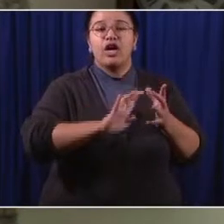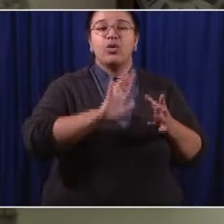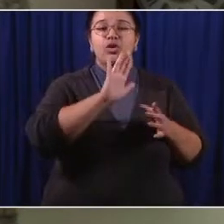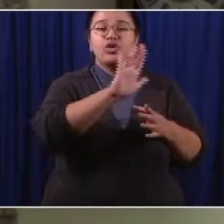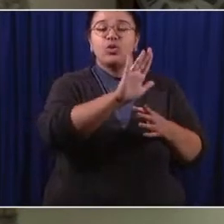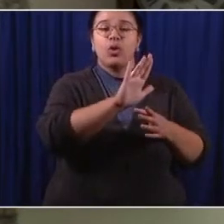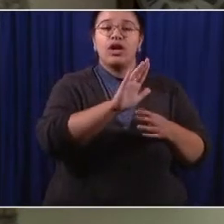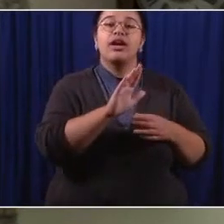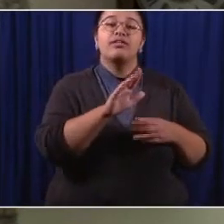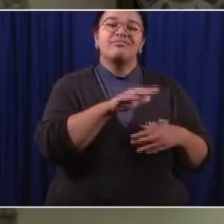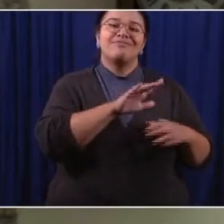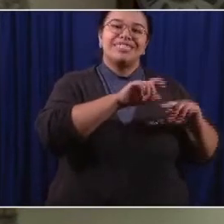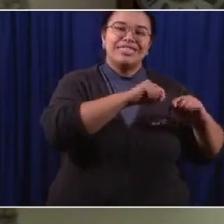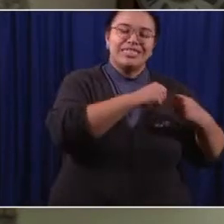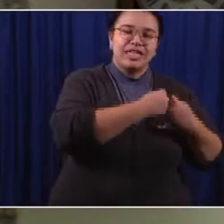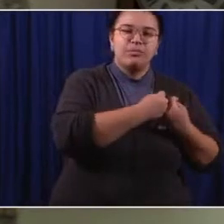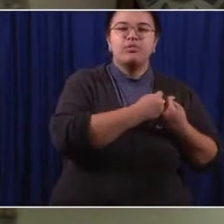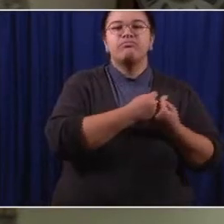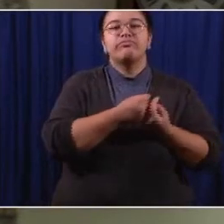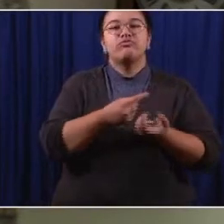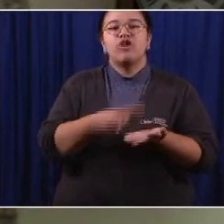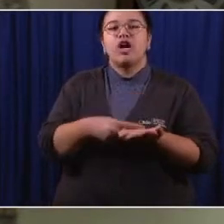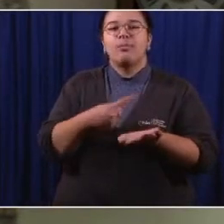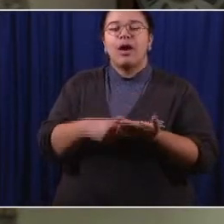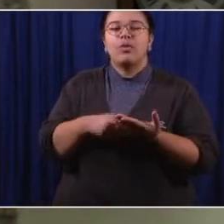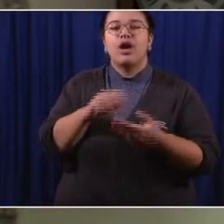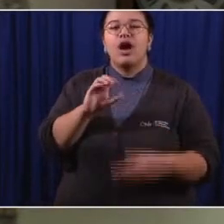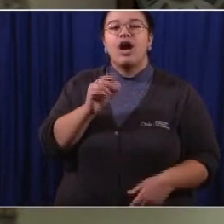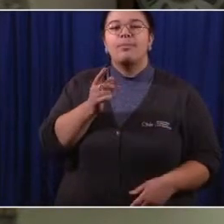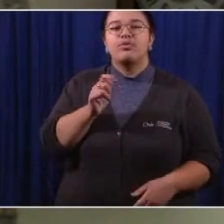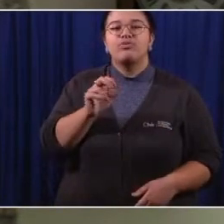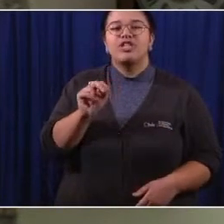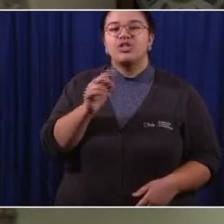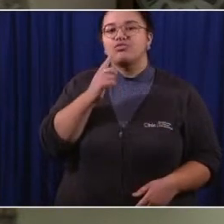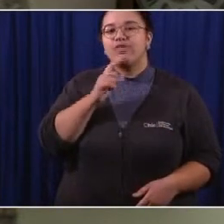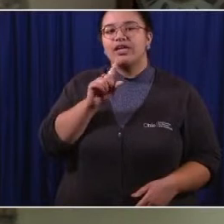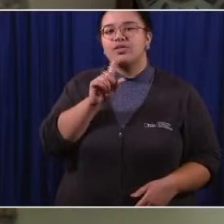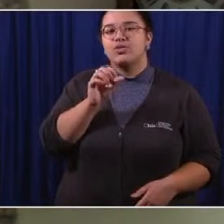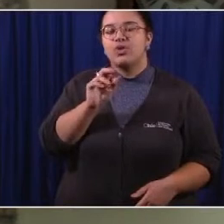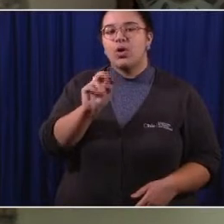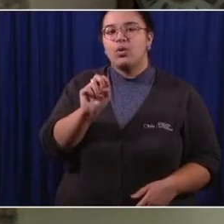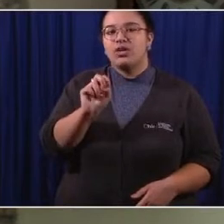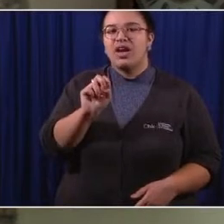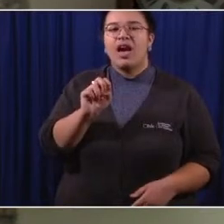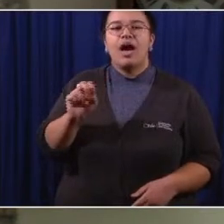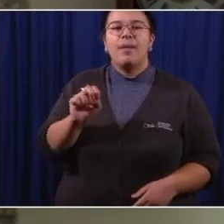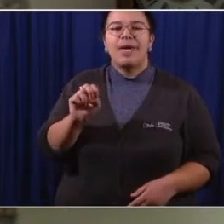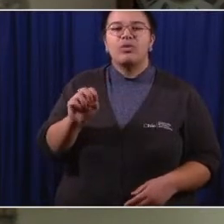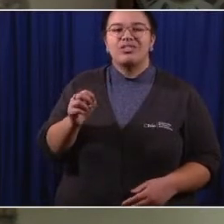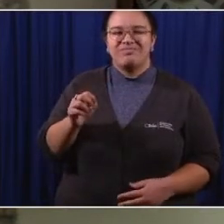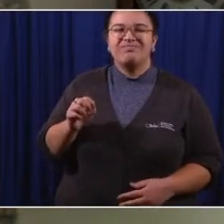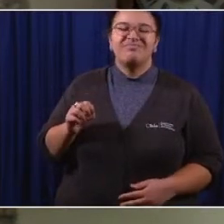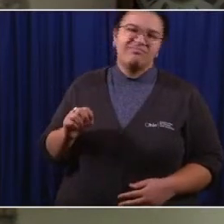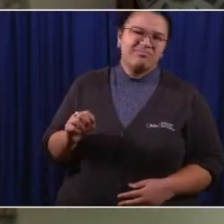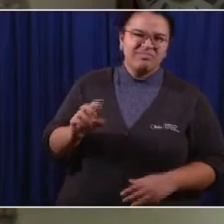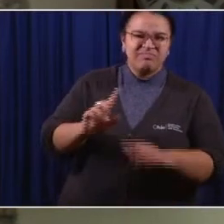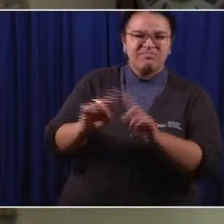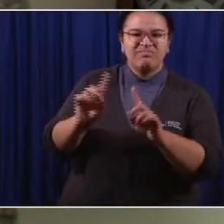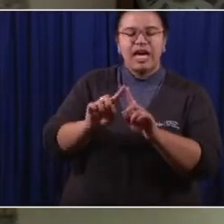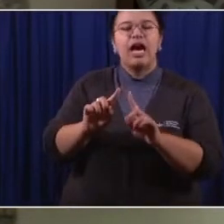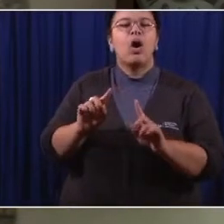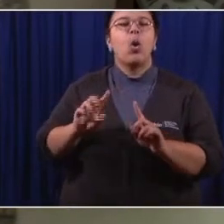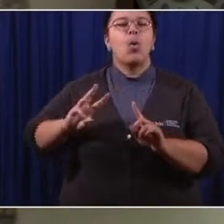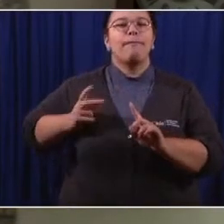which promises federal charges for illegal firearm possession and is expected to take place this weekend in Toledo, Canton, and here